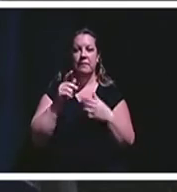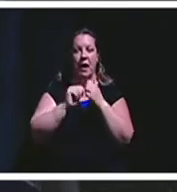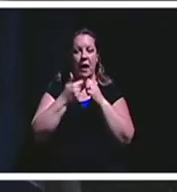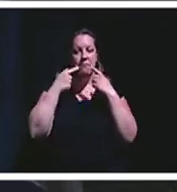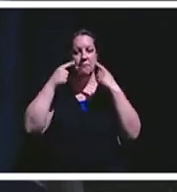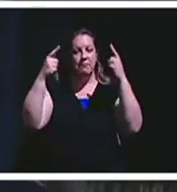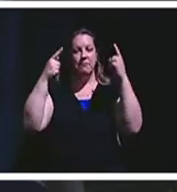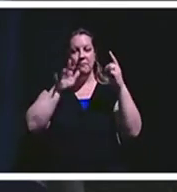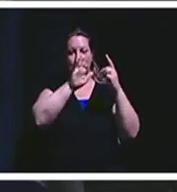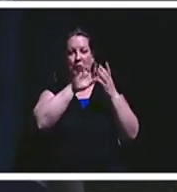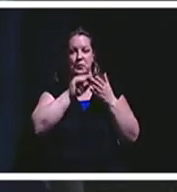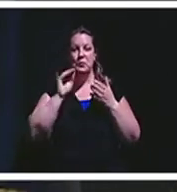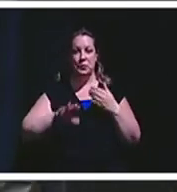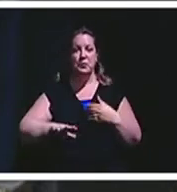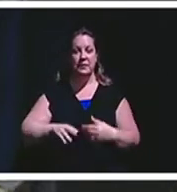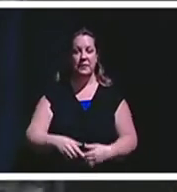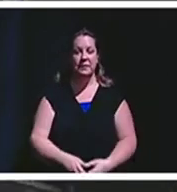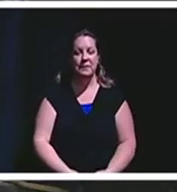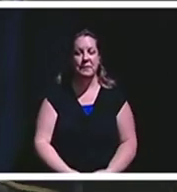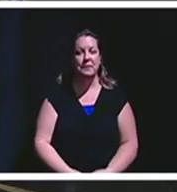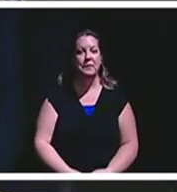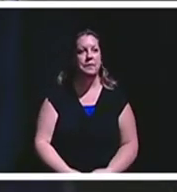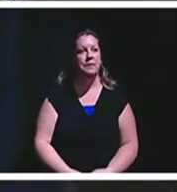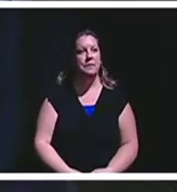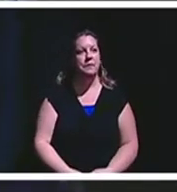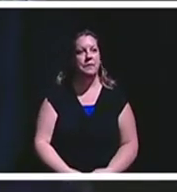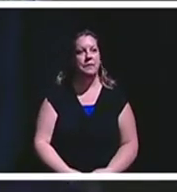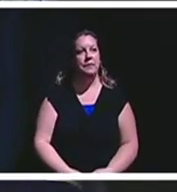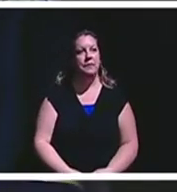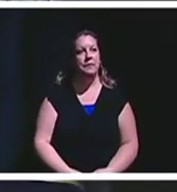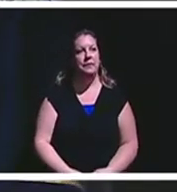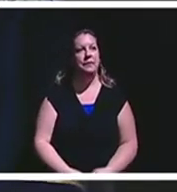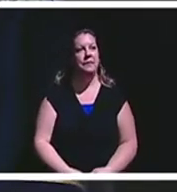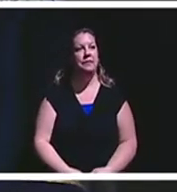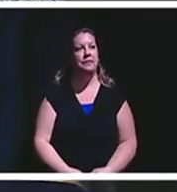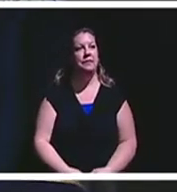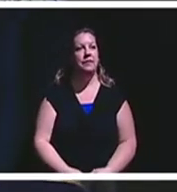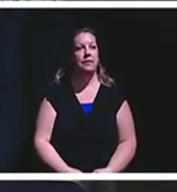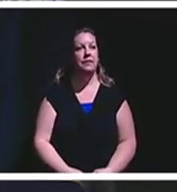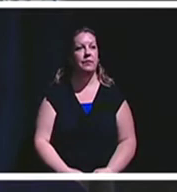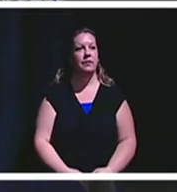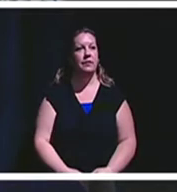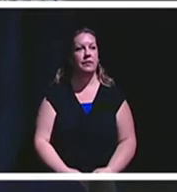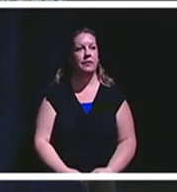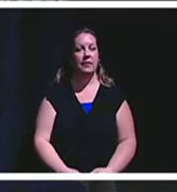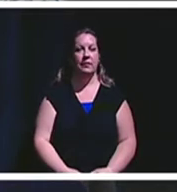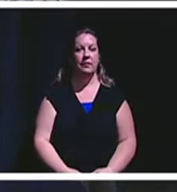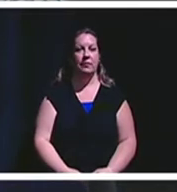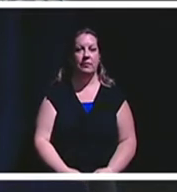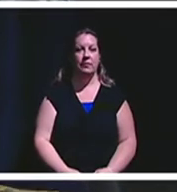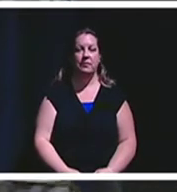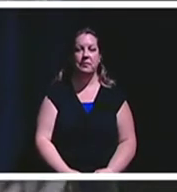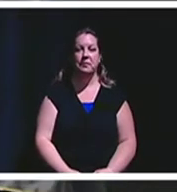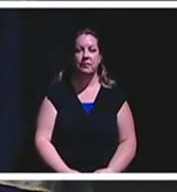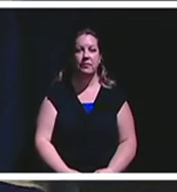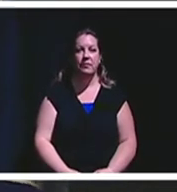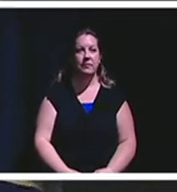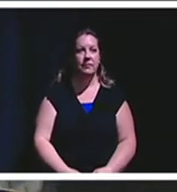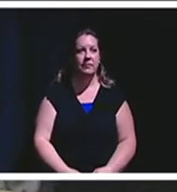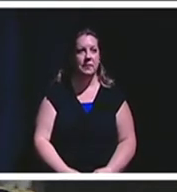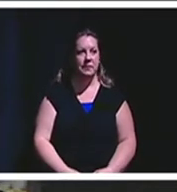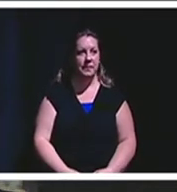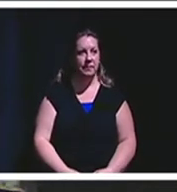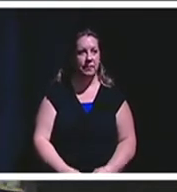achievements of these fine, fine students. Welcome